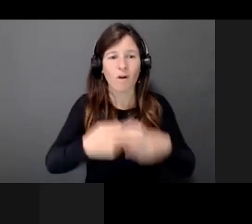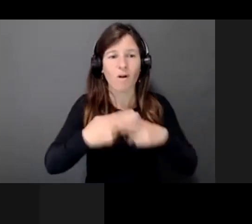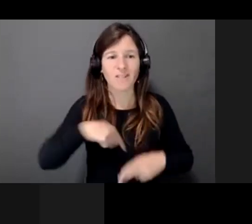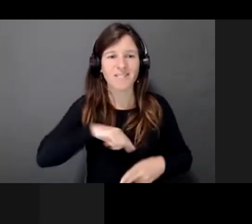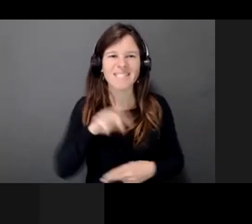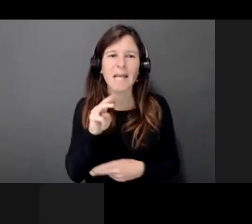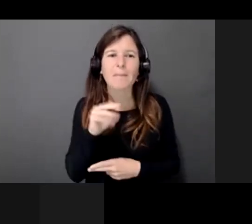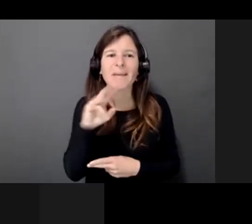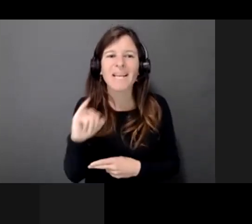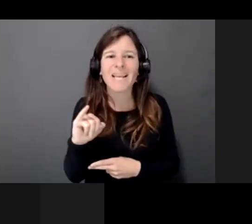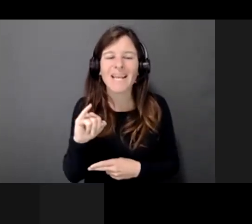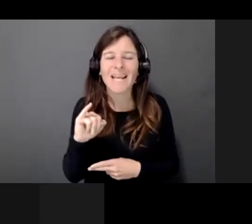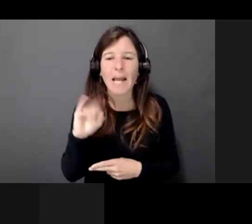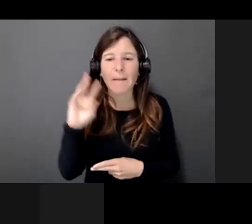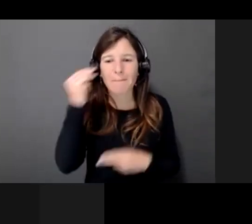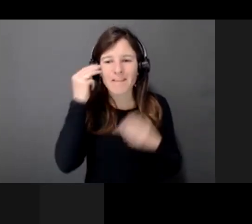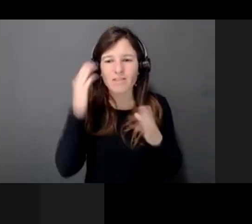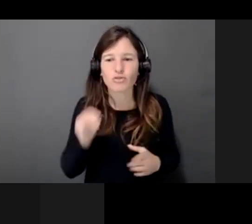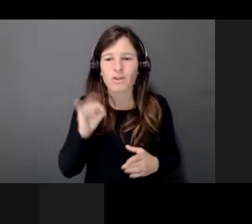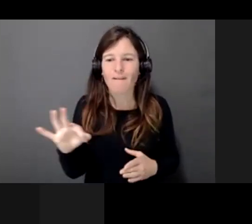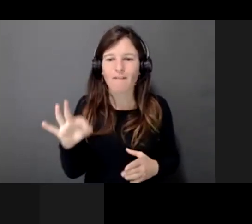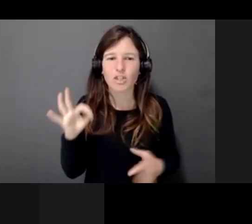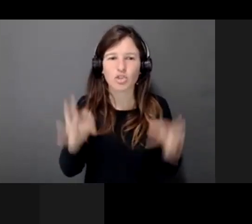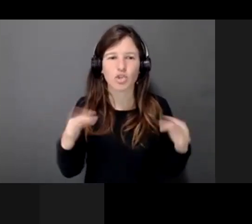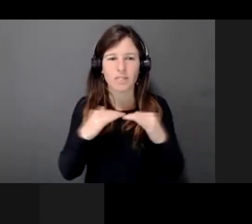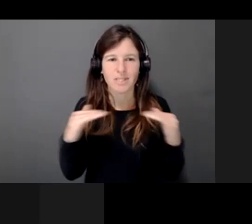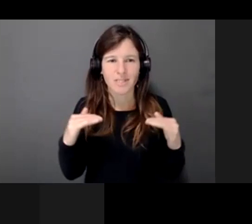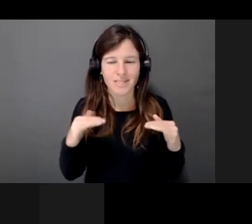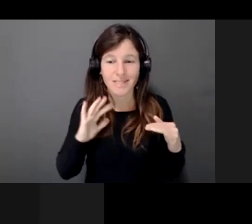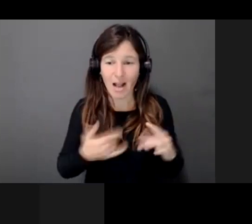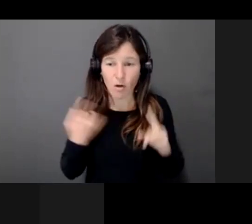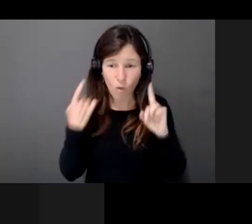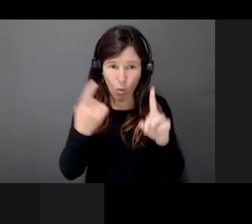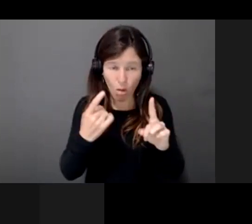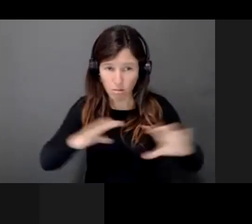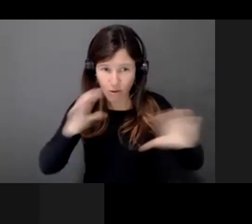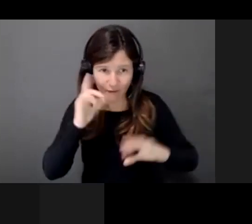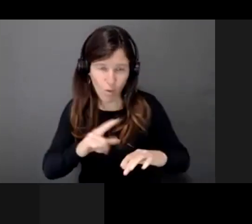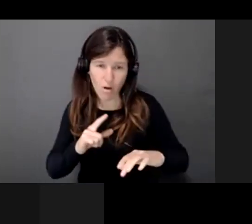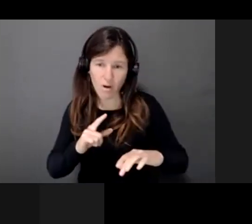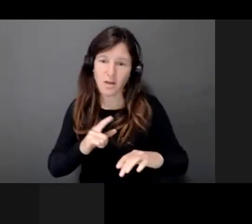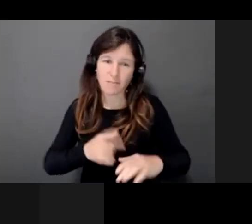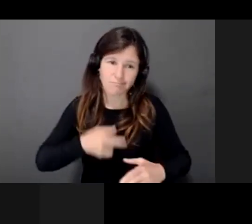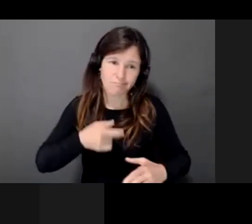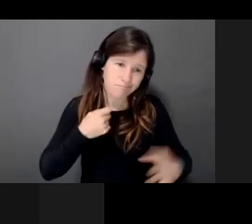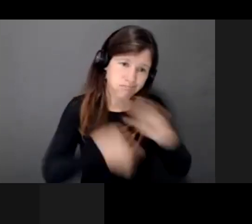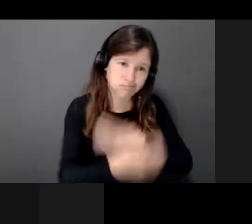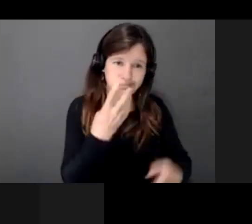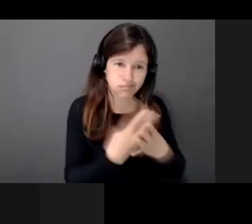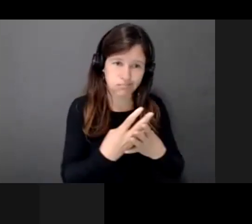Our obligation is not to seek a conviction. Our object is to ensure that justice is